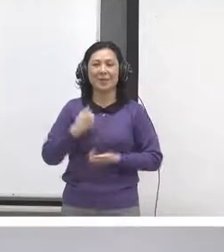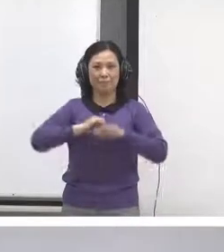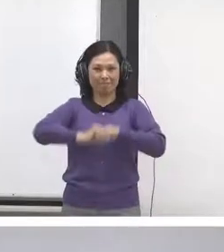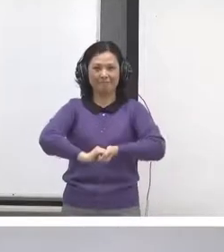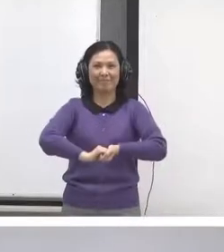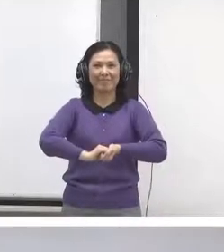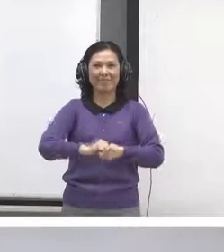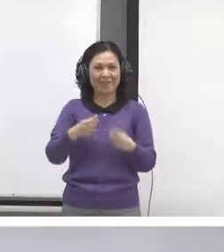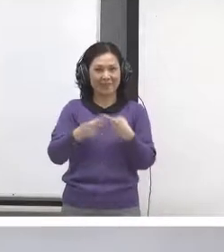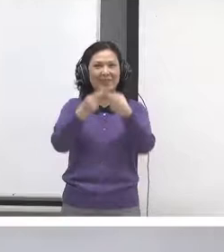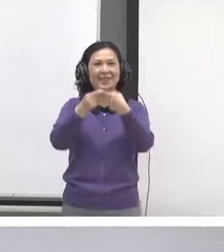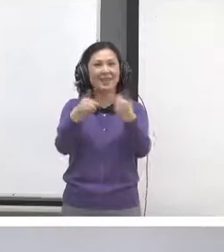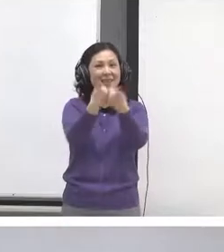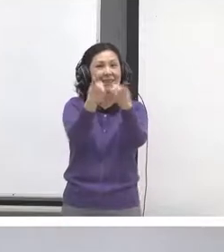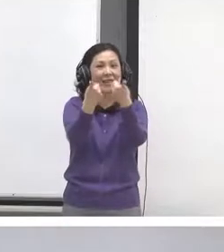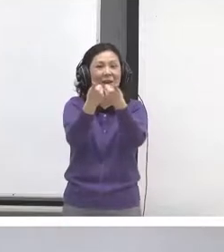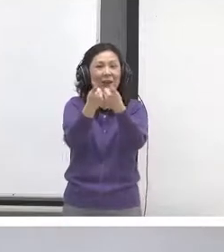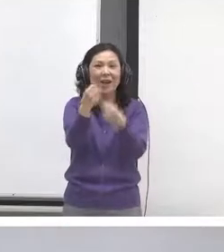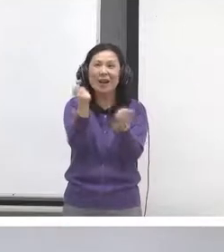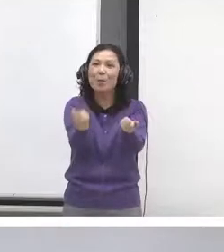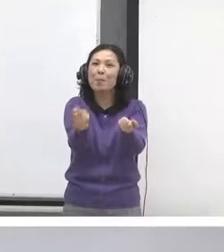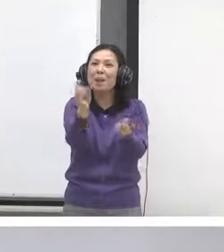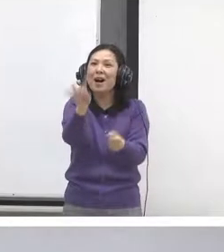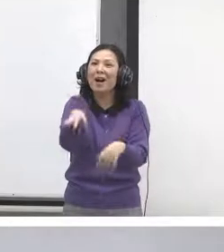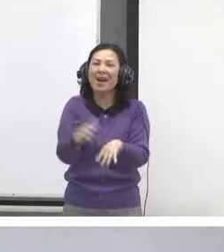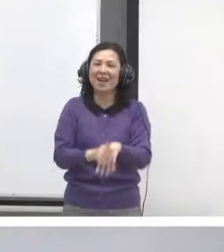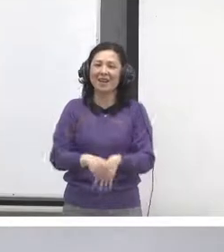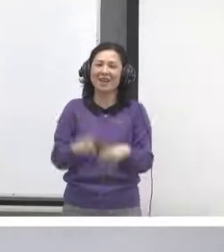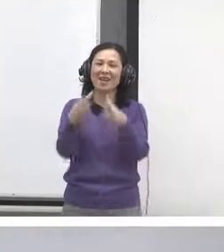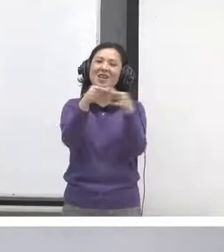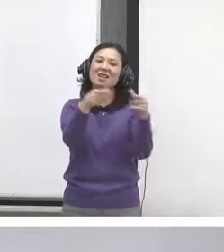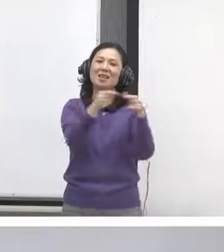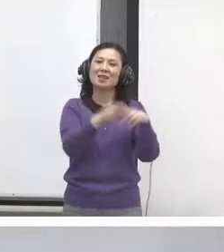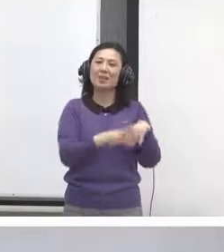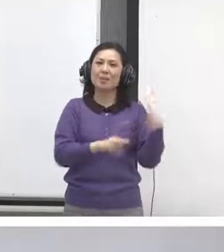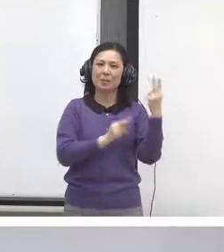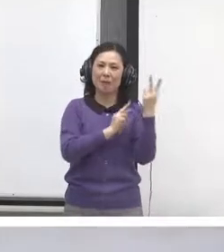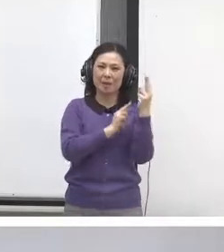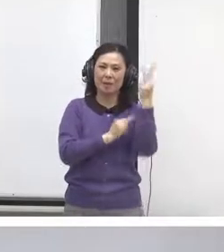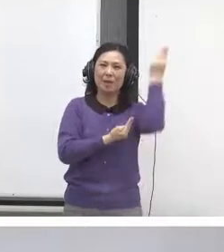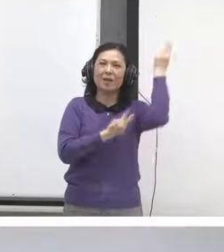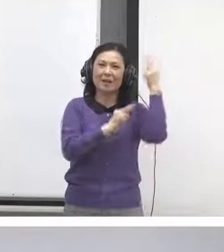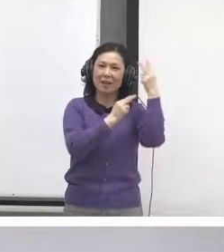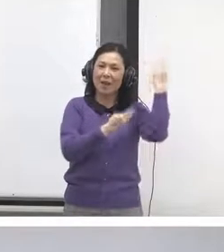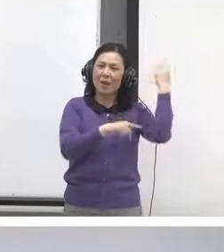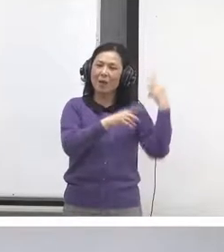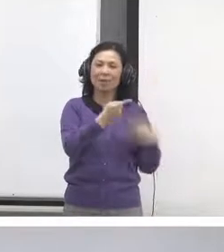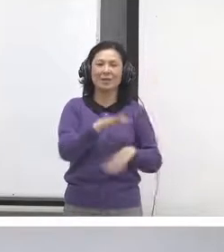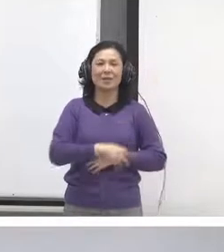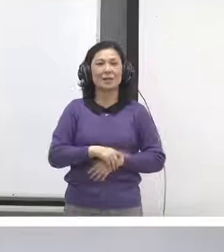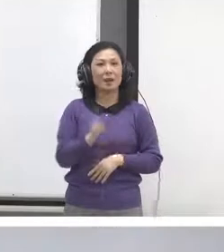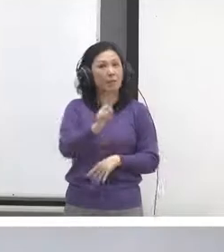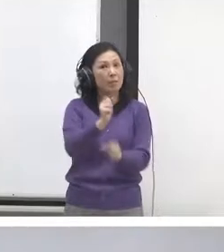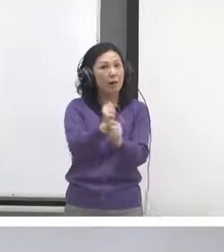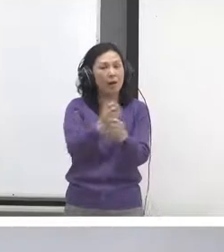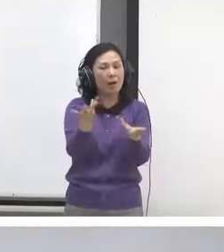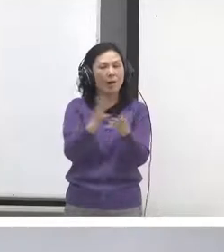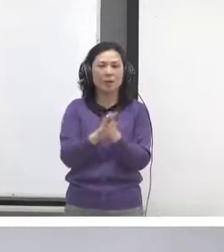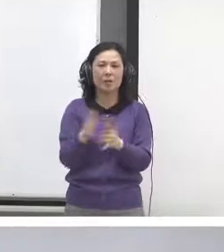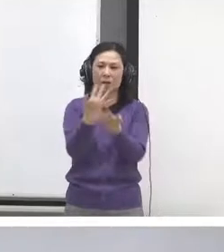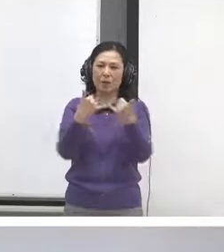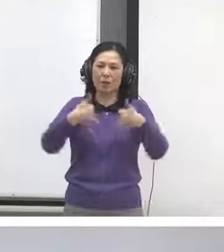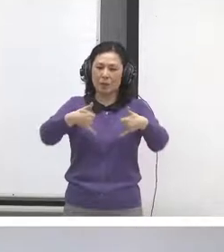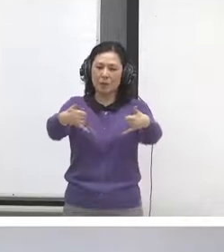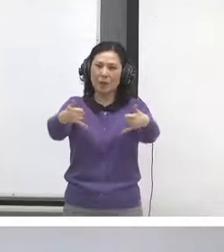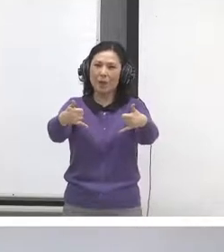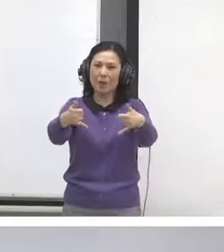So how do we do this? We use online collaboration tools, which was used